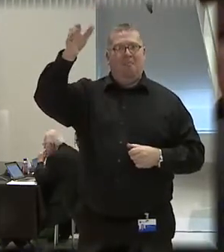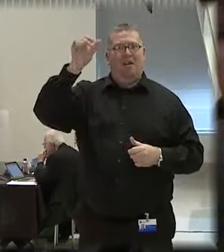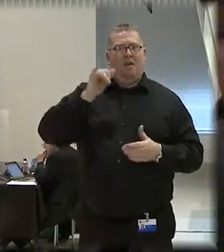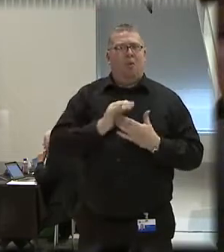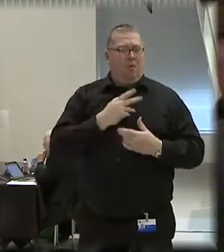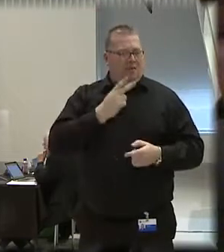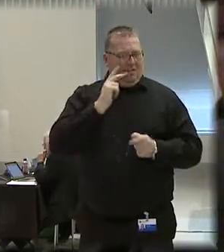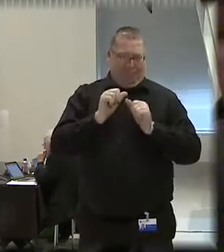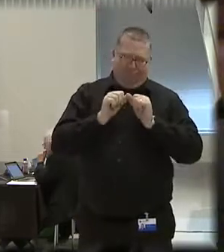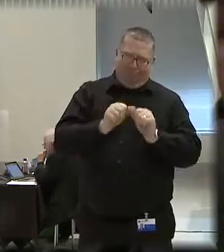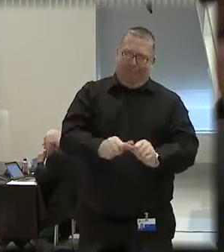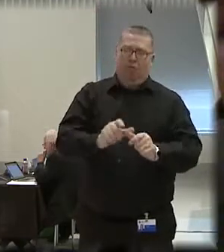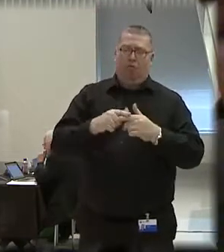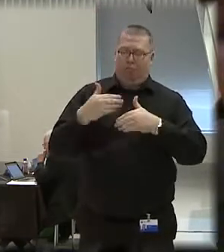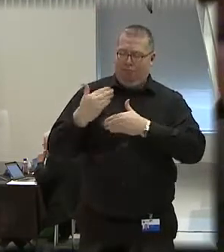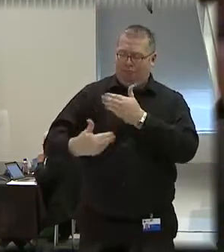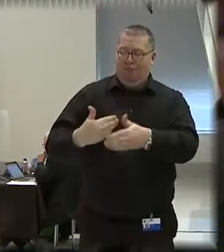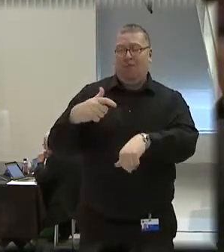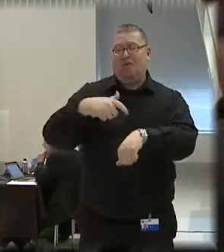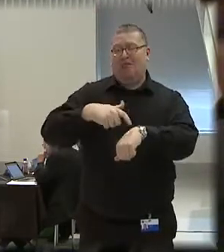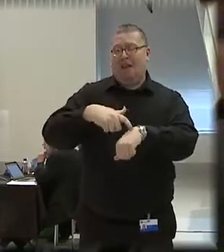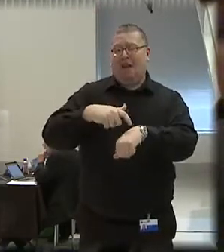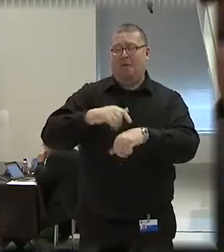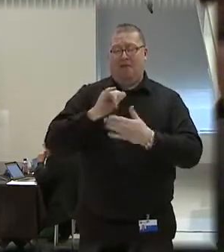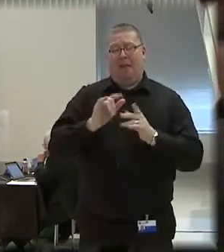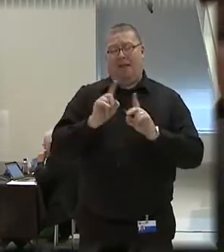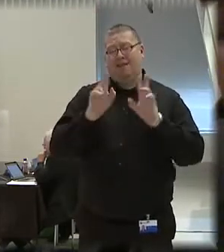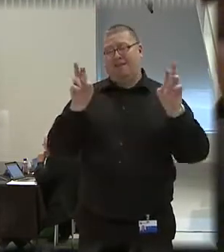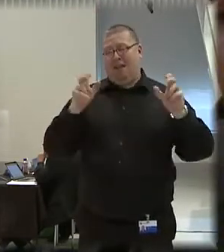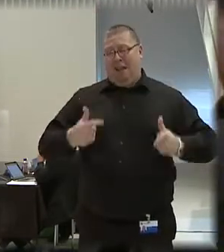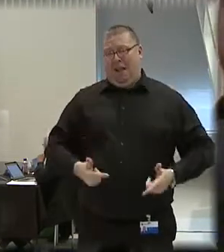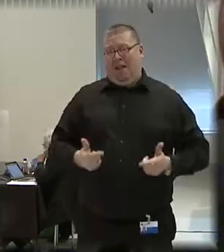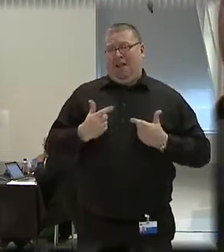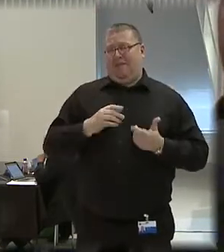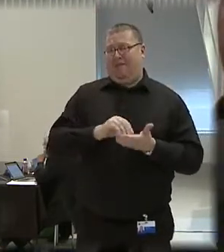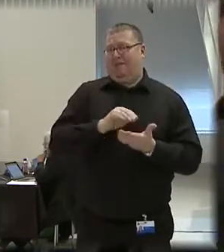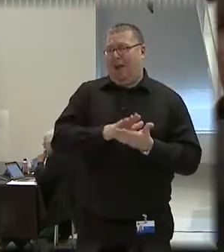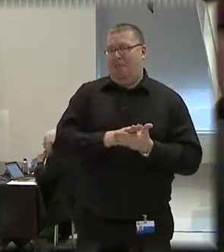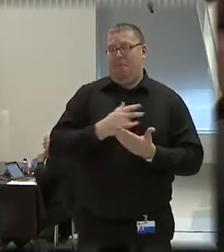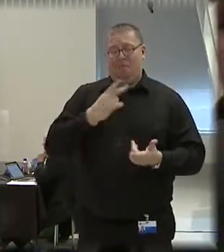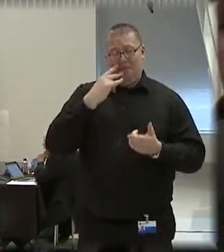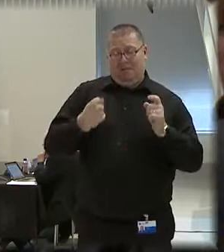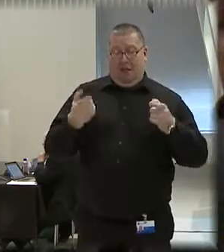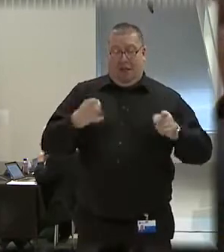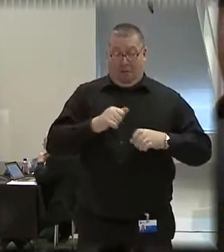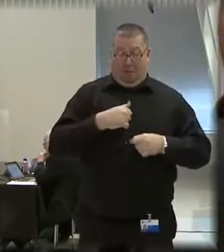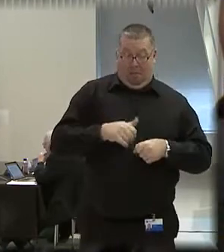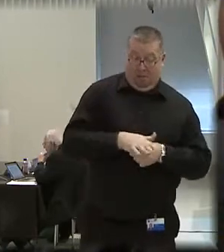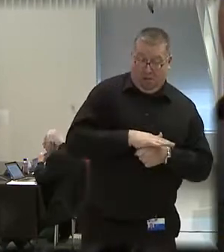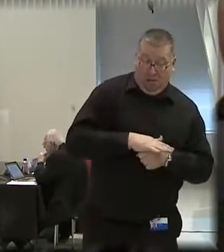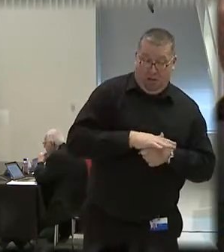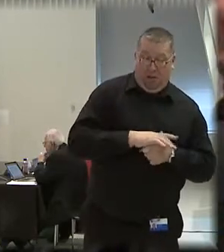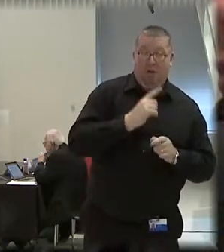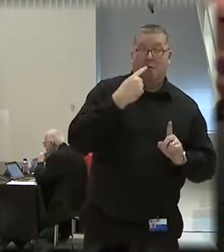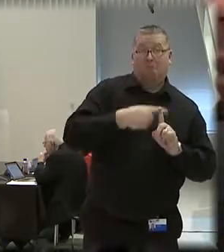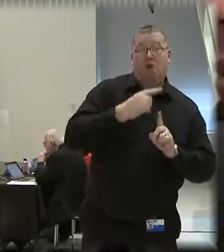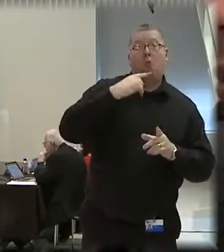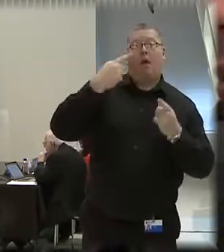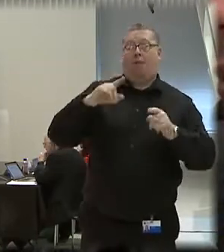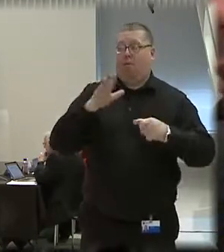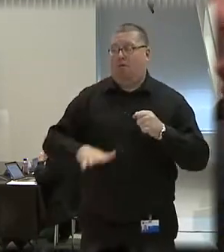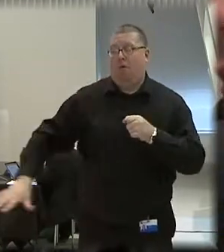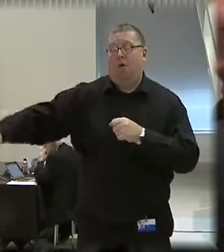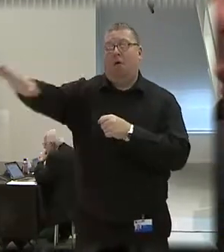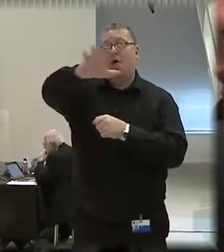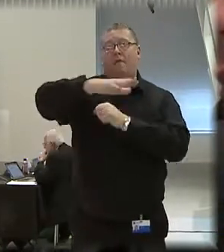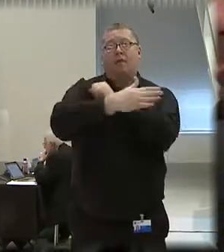adjusted according to incidents which occur in their own jurisdiction as well as those which occur nationwide. They must be willing